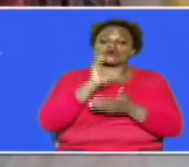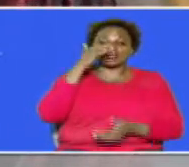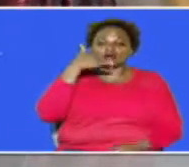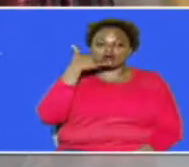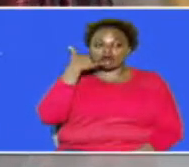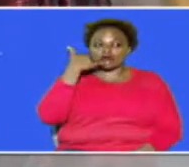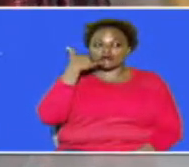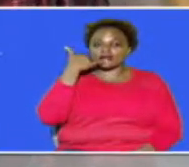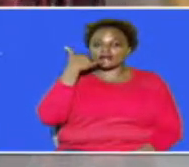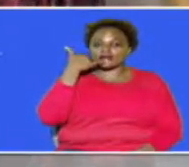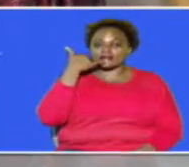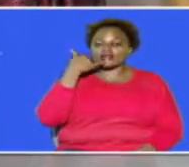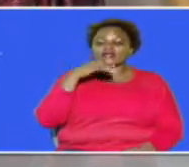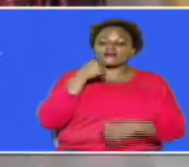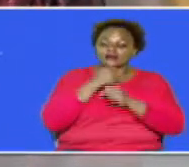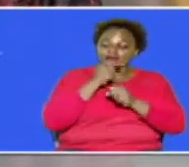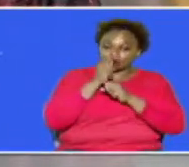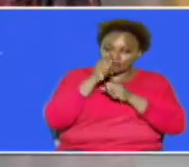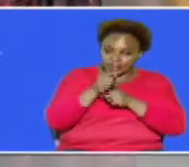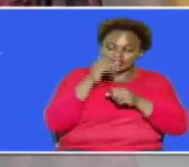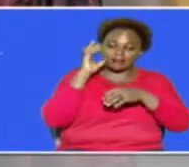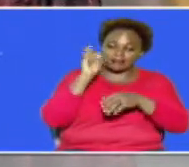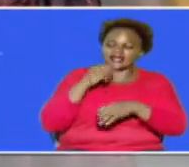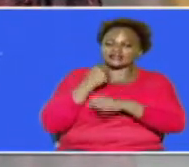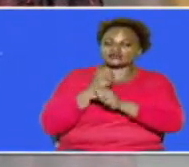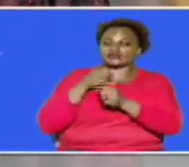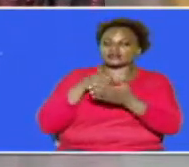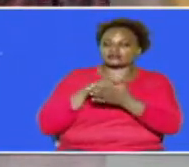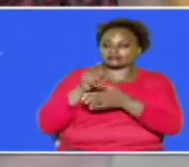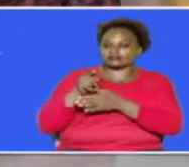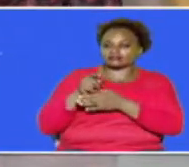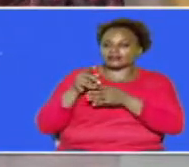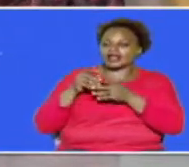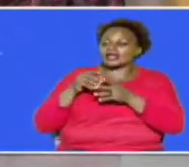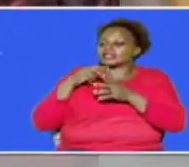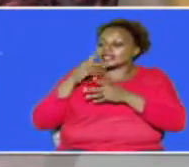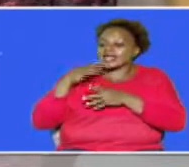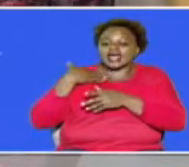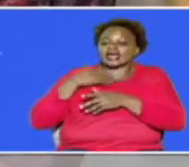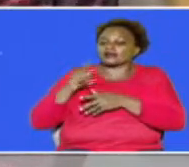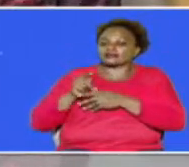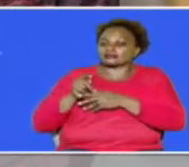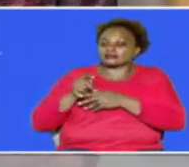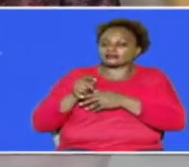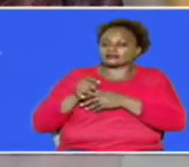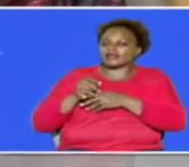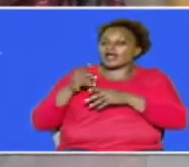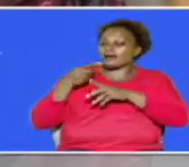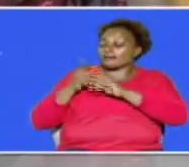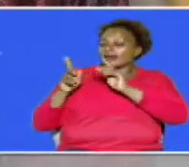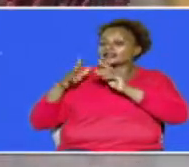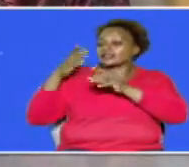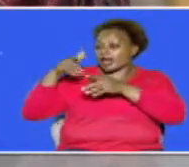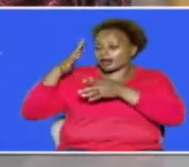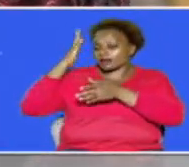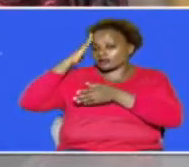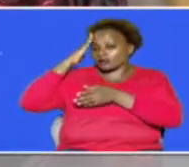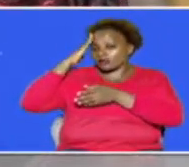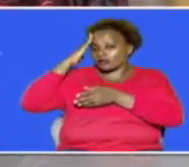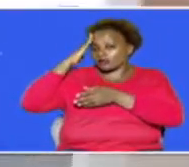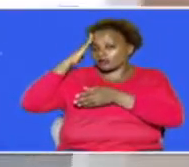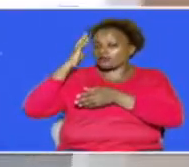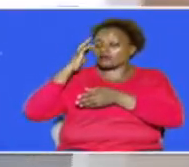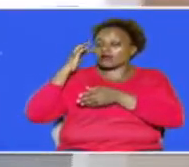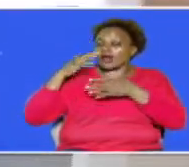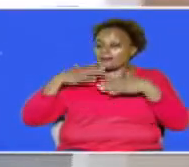Okay. If William Ruto says, ntafanya hii, he does it. Okay. And I like when he says, staki, mm-hmm. hate him, but at least you know you're dealing with